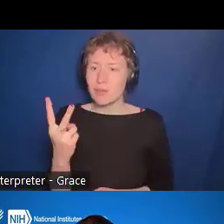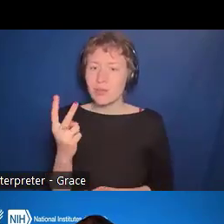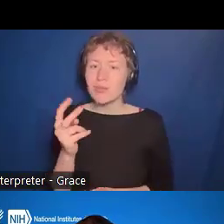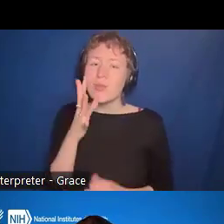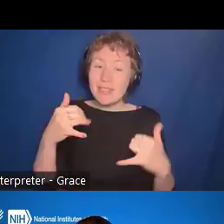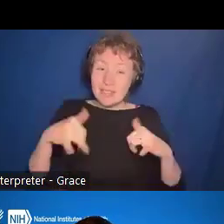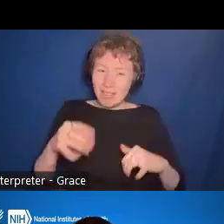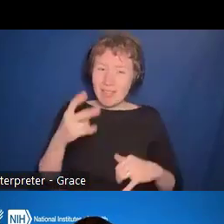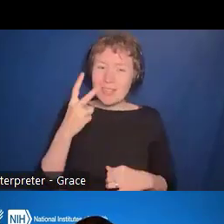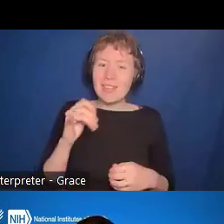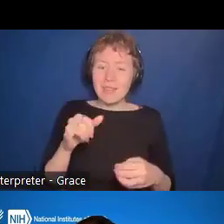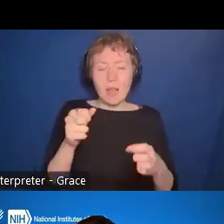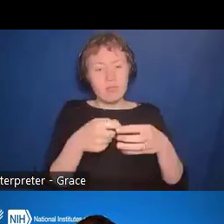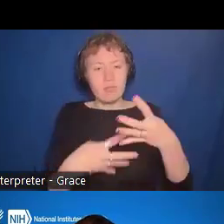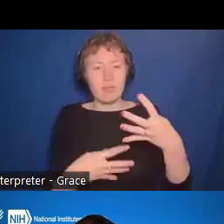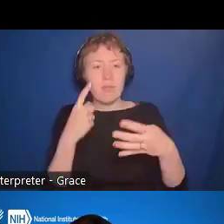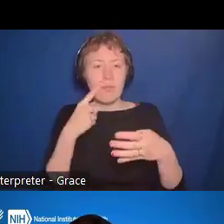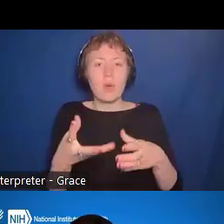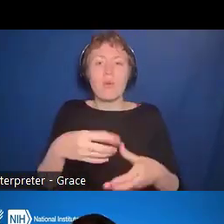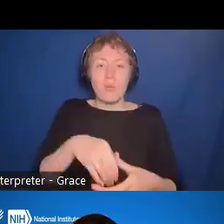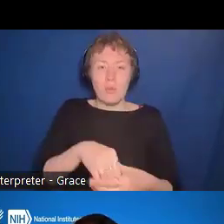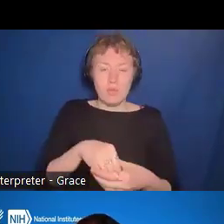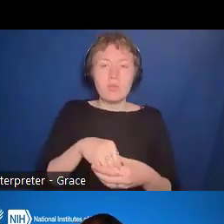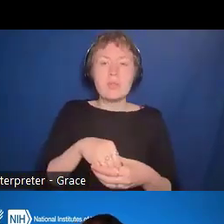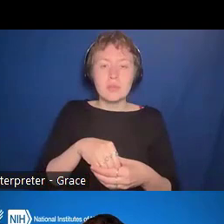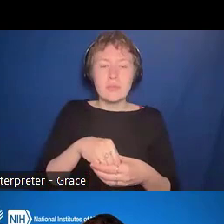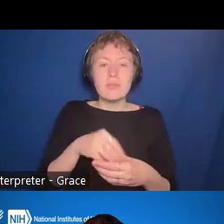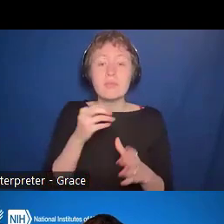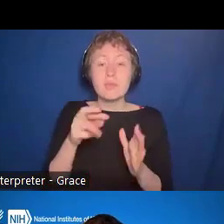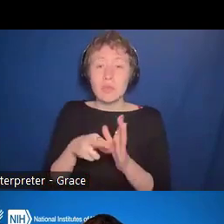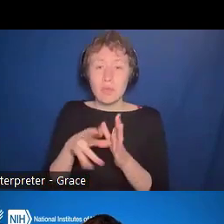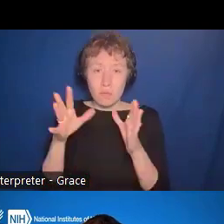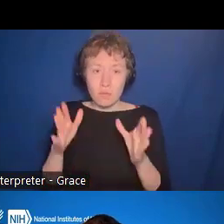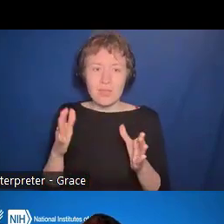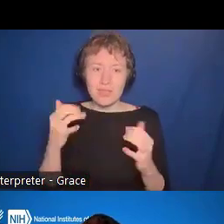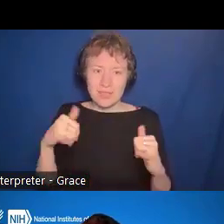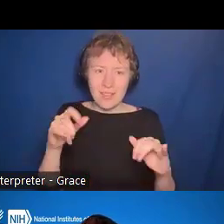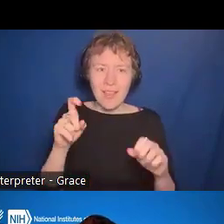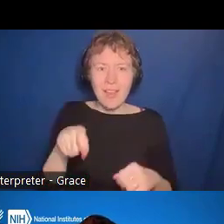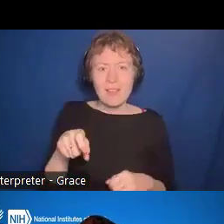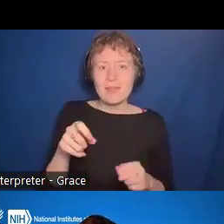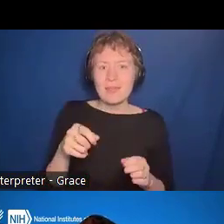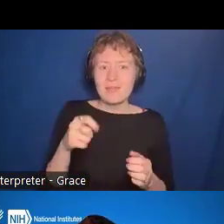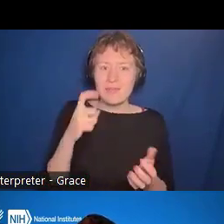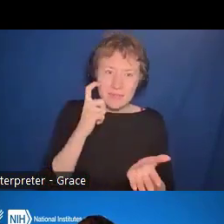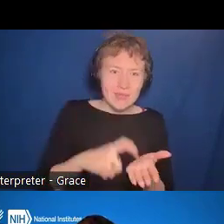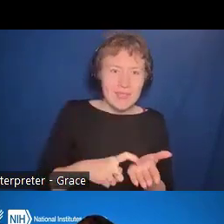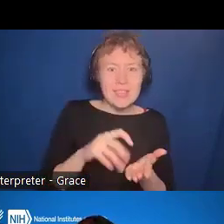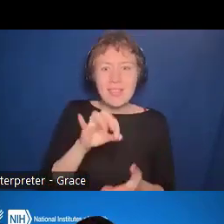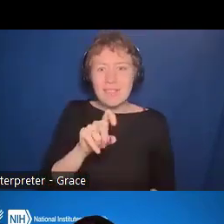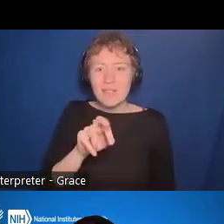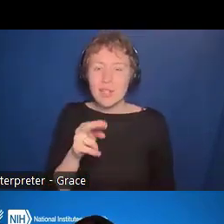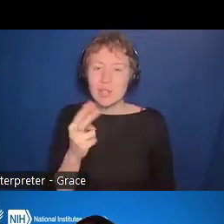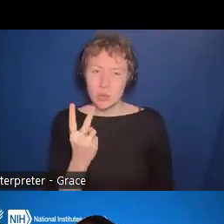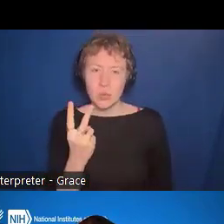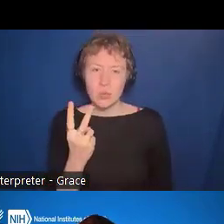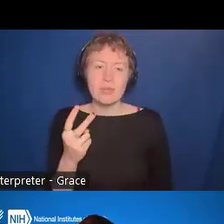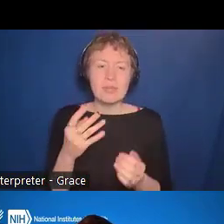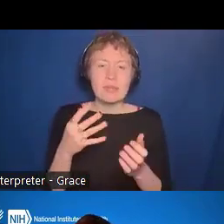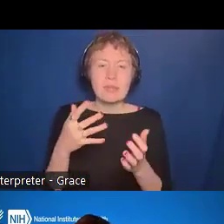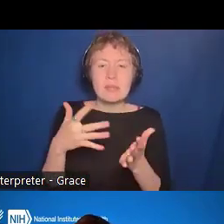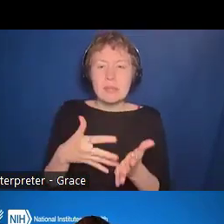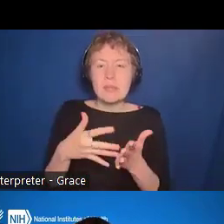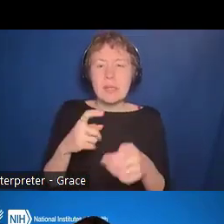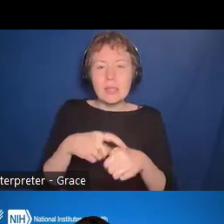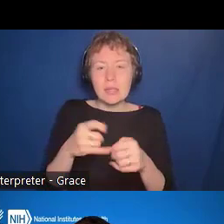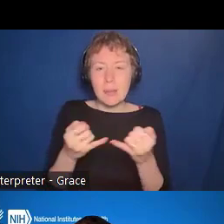inclusions. And then the reviewers will still have to address in factor 2 study timeline for clinical trials. And the